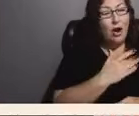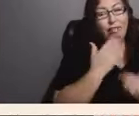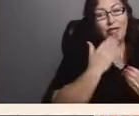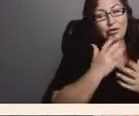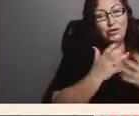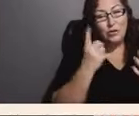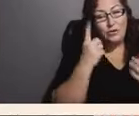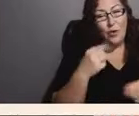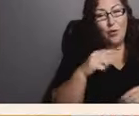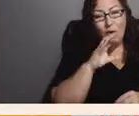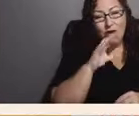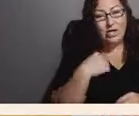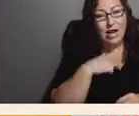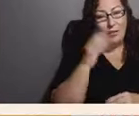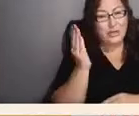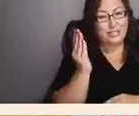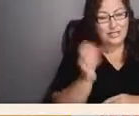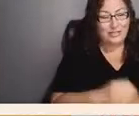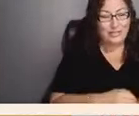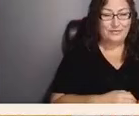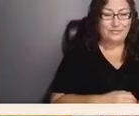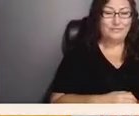presentation.